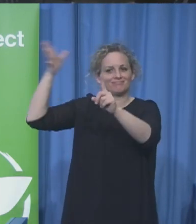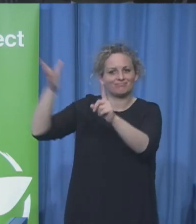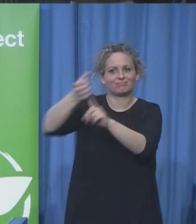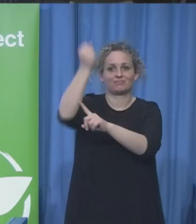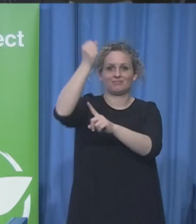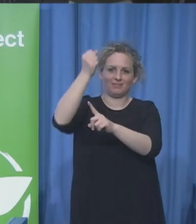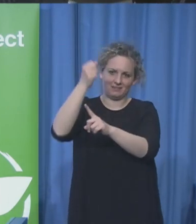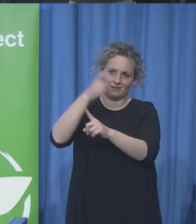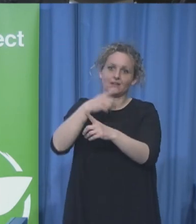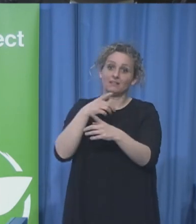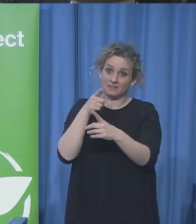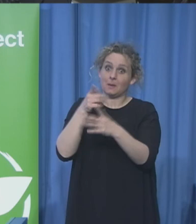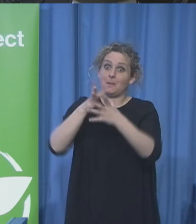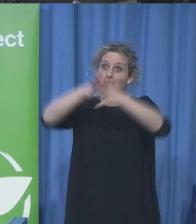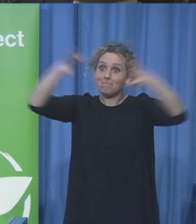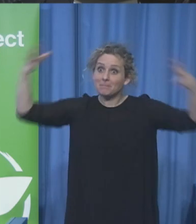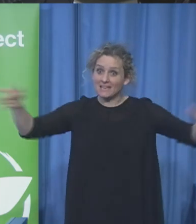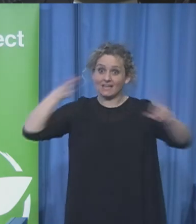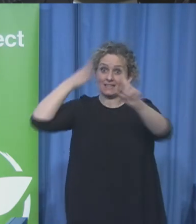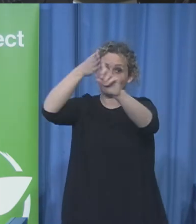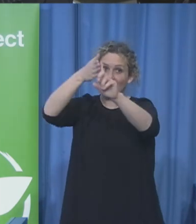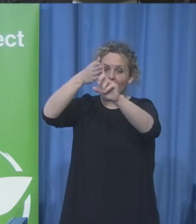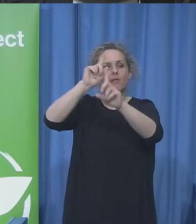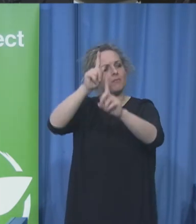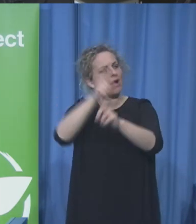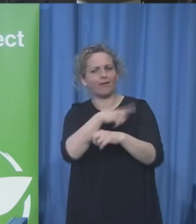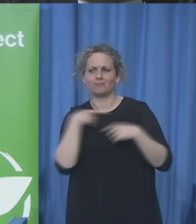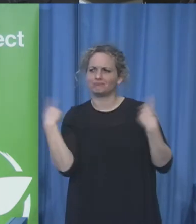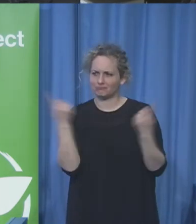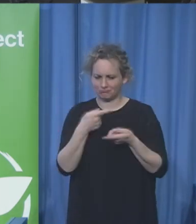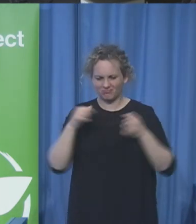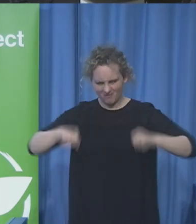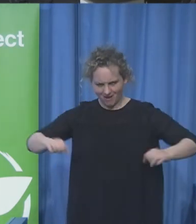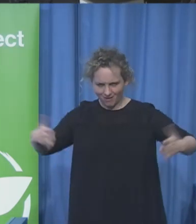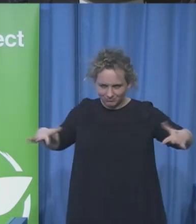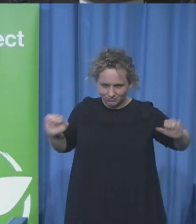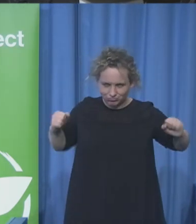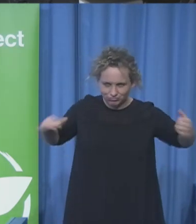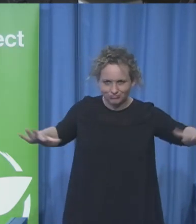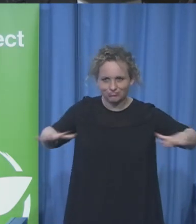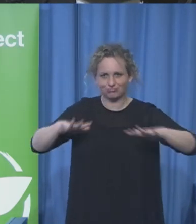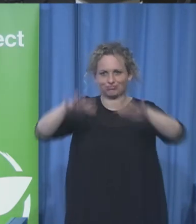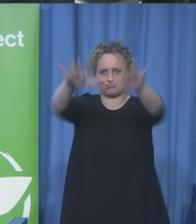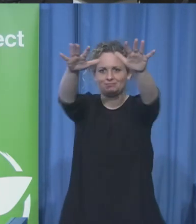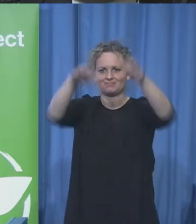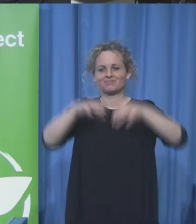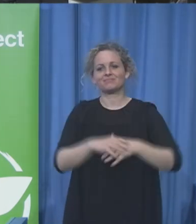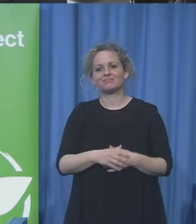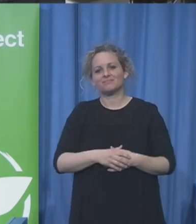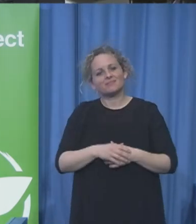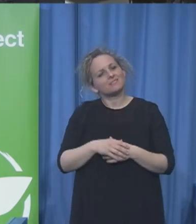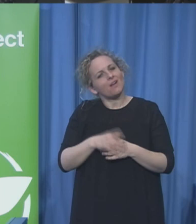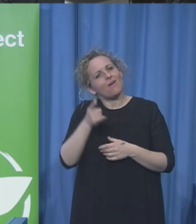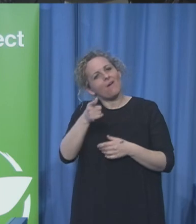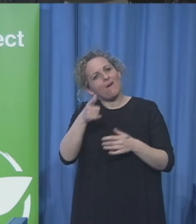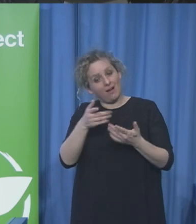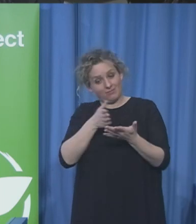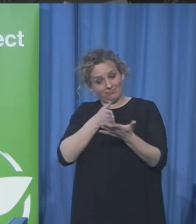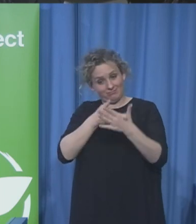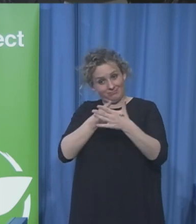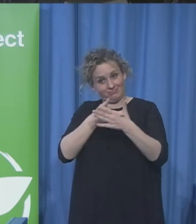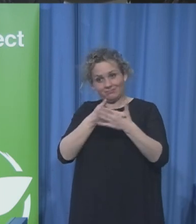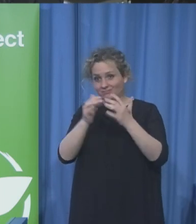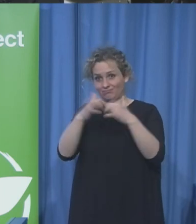and to change the mindsets in society. We all have strengths and weaknesses. Why don't we concentrate on